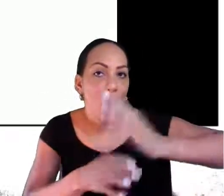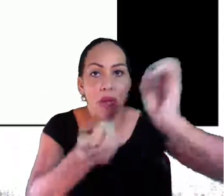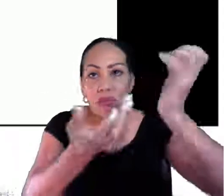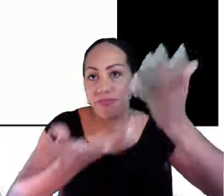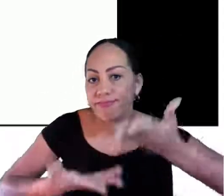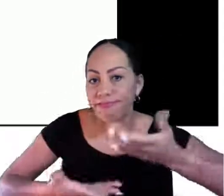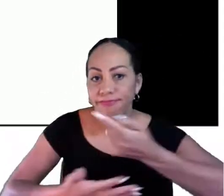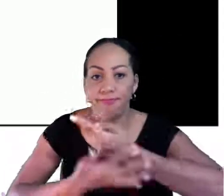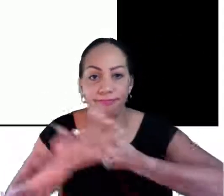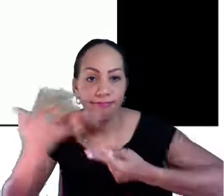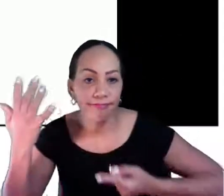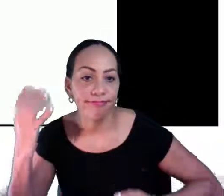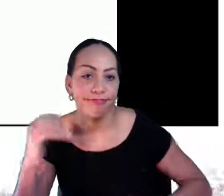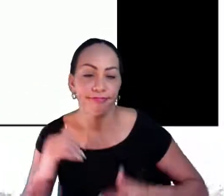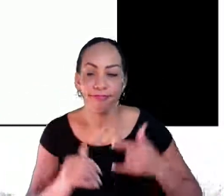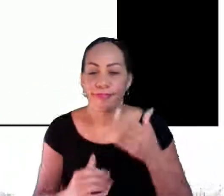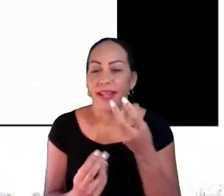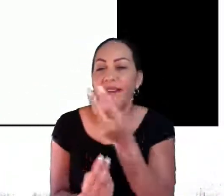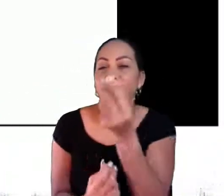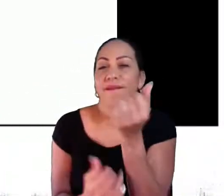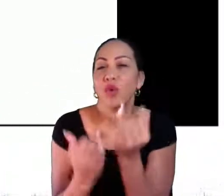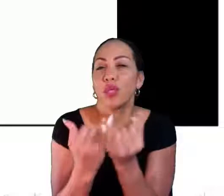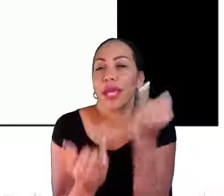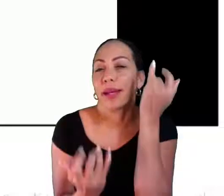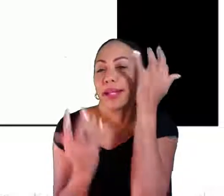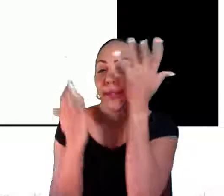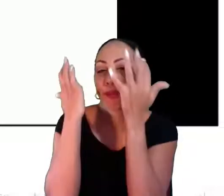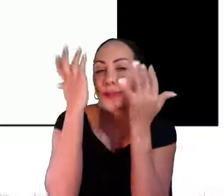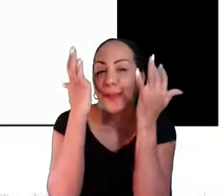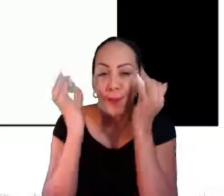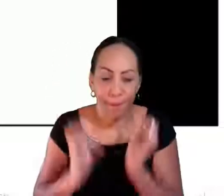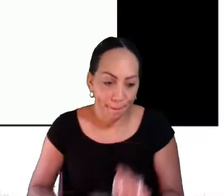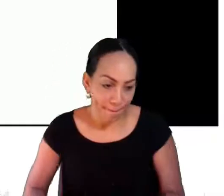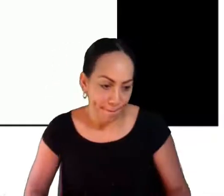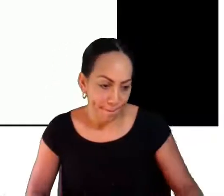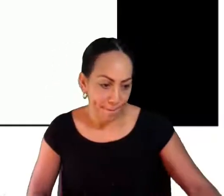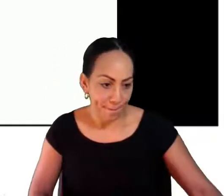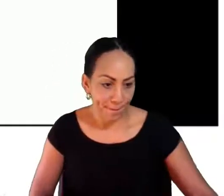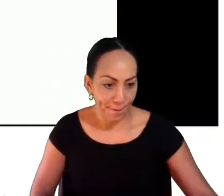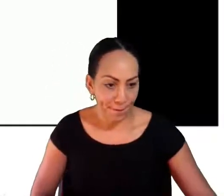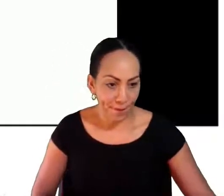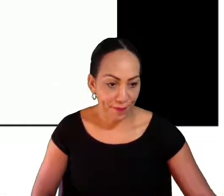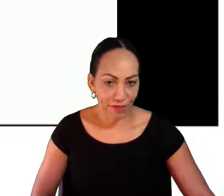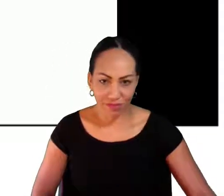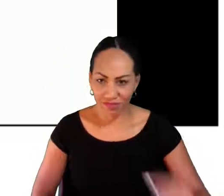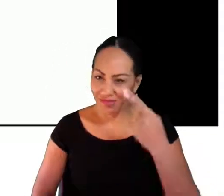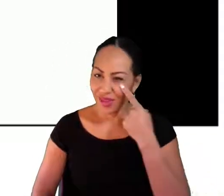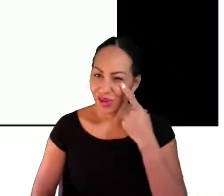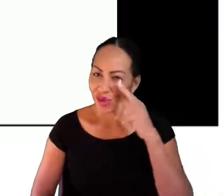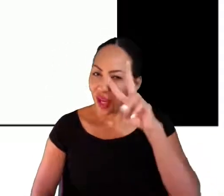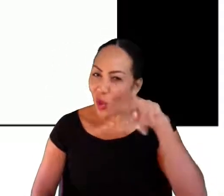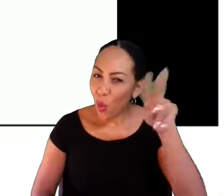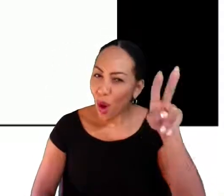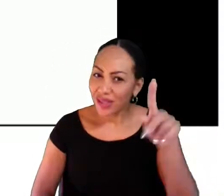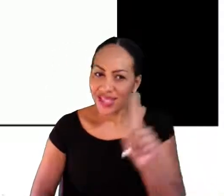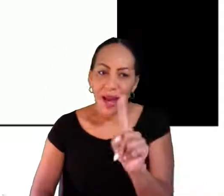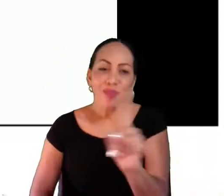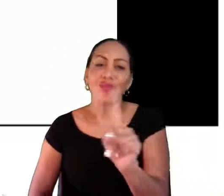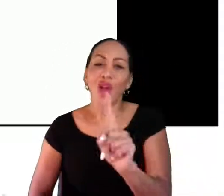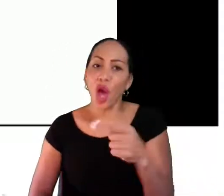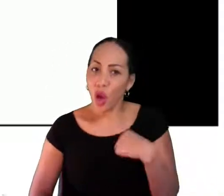Just like to take a few seconds to have a Well, you check your WhatsApp, Joe, yeah. I'm not checking my WhatsApp, I'm looking at my script. Sure.